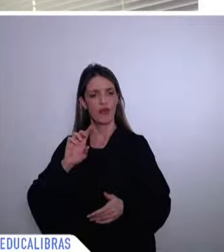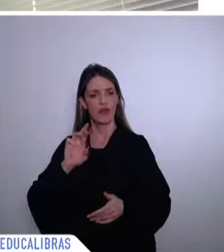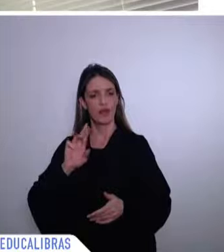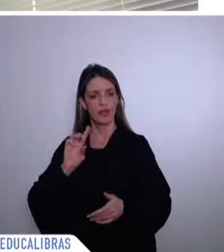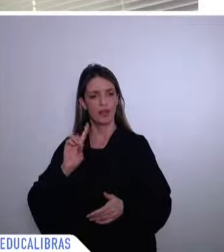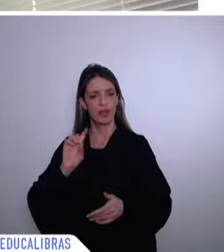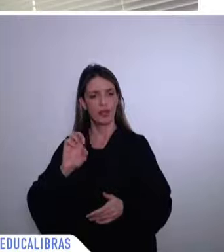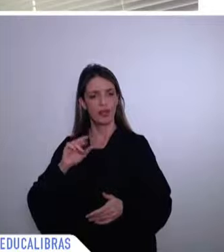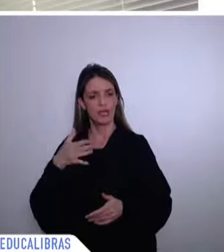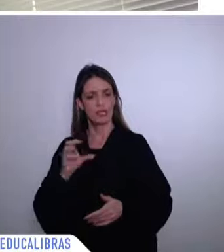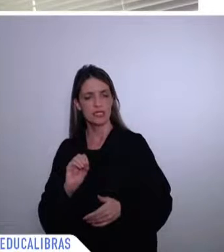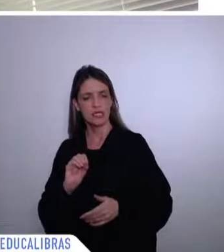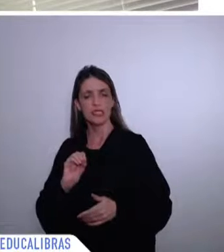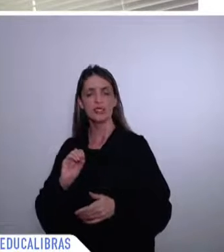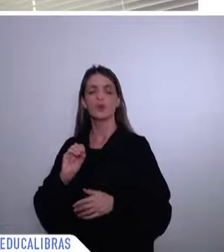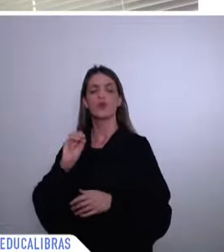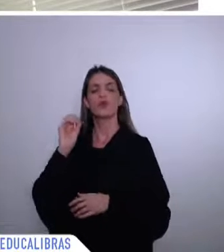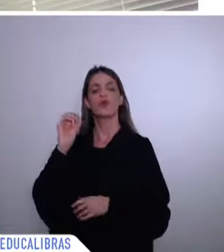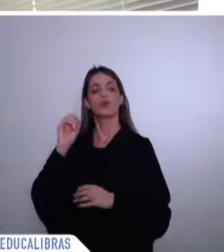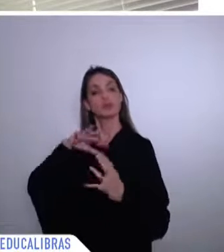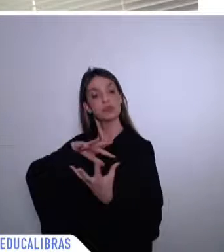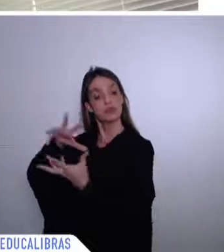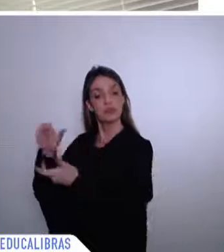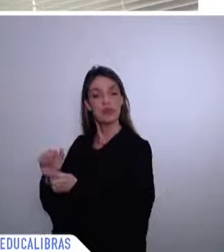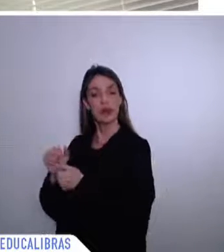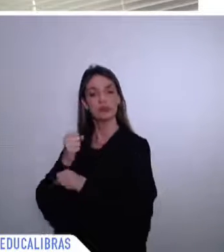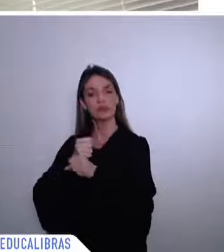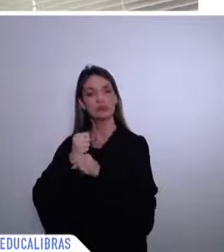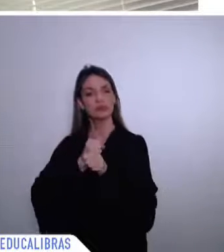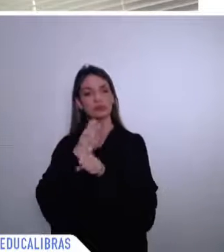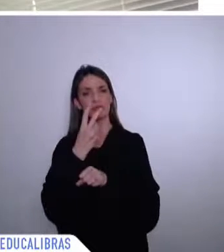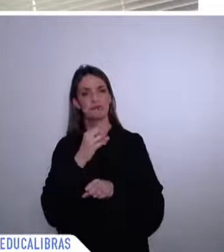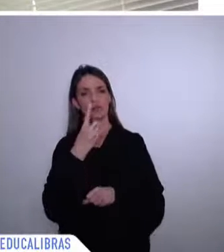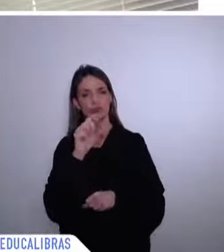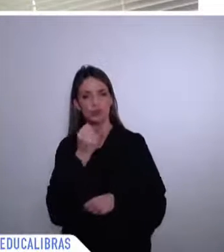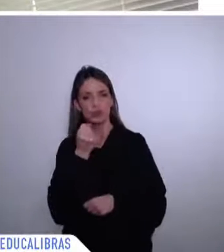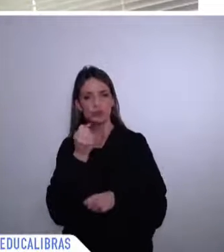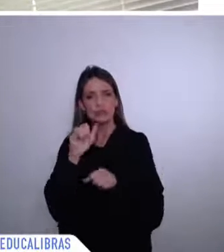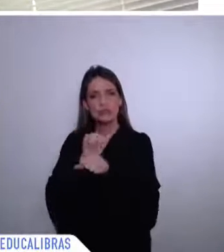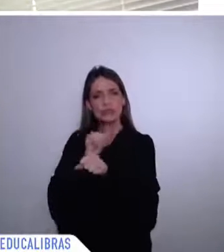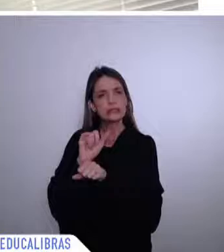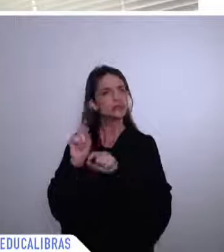Union Conference that was conducted in 2018